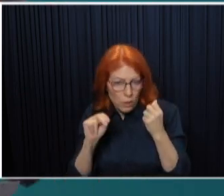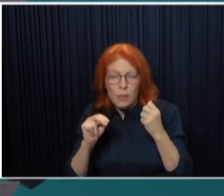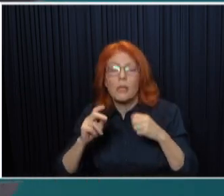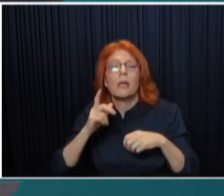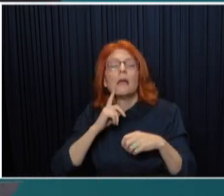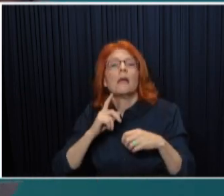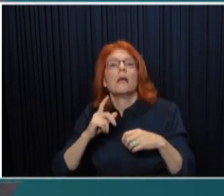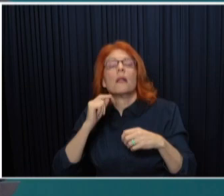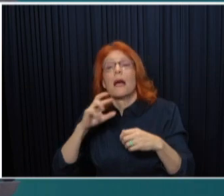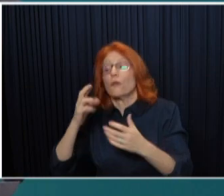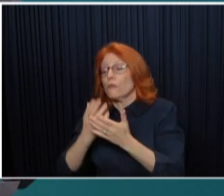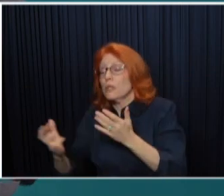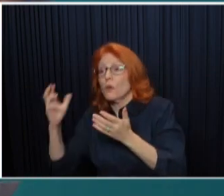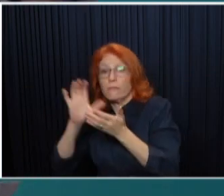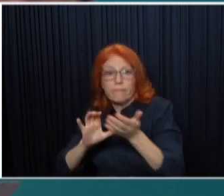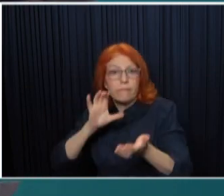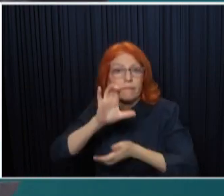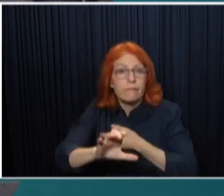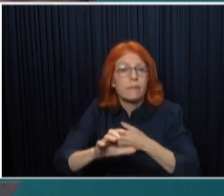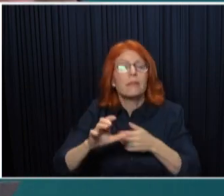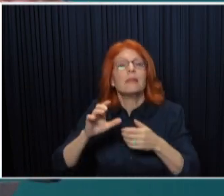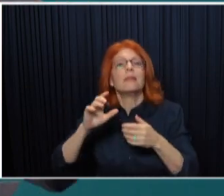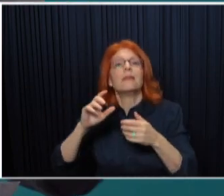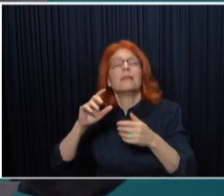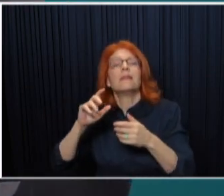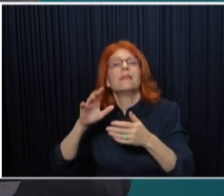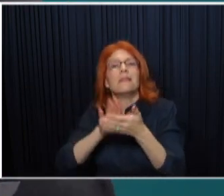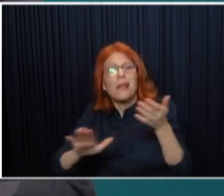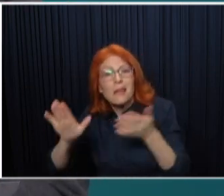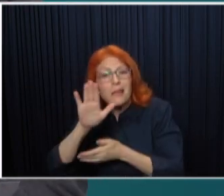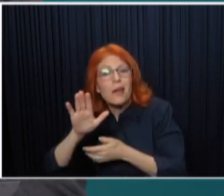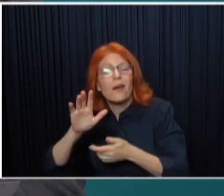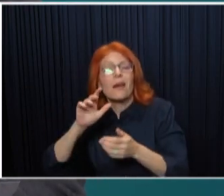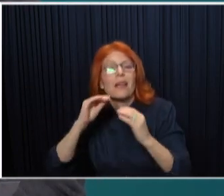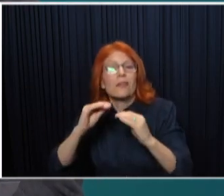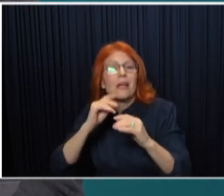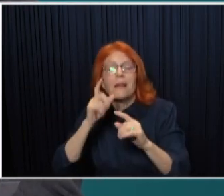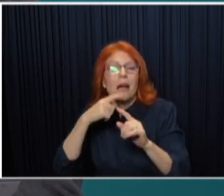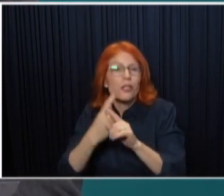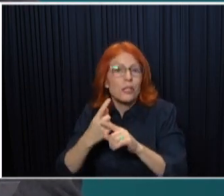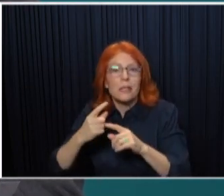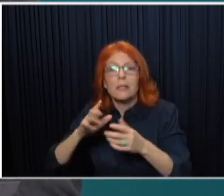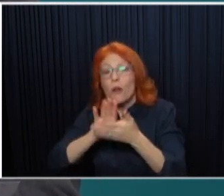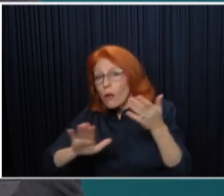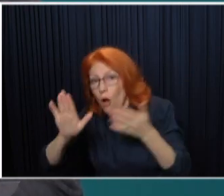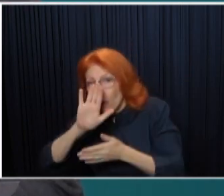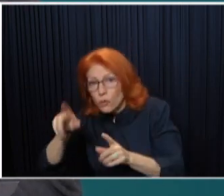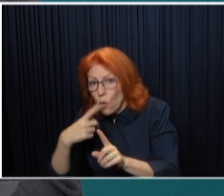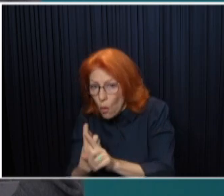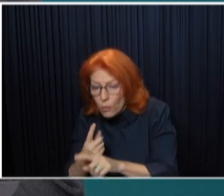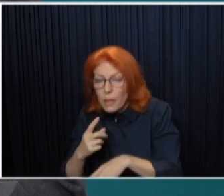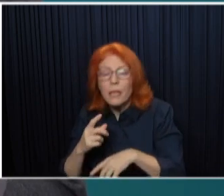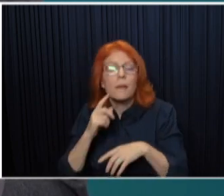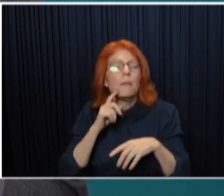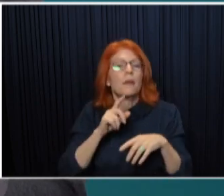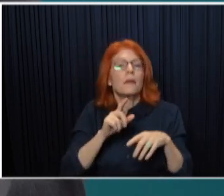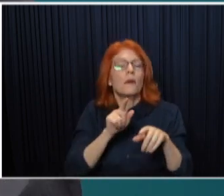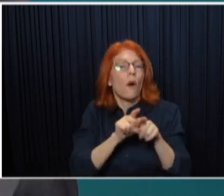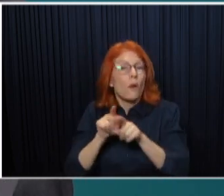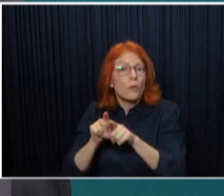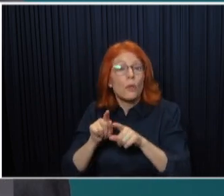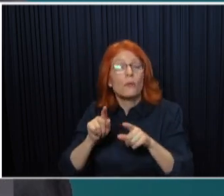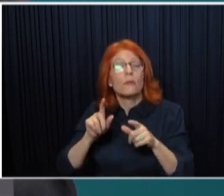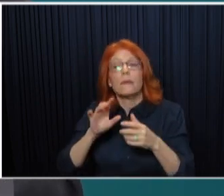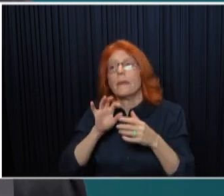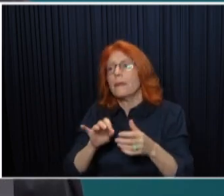rededicating resources to secondary, you know, education that is not just necessarily higher education. And also, as far